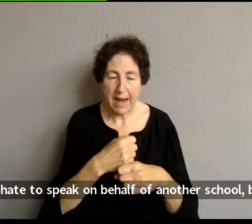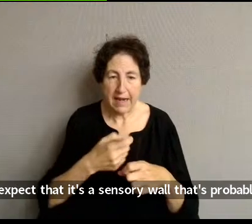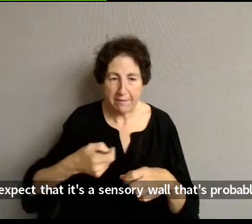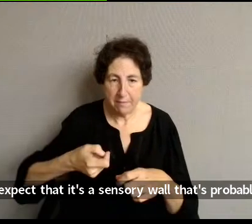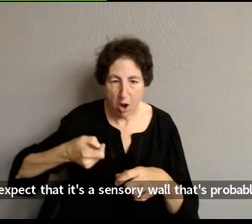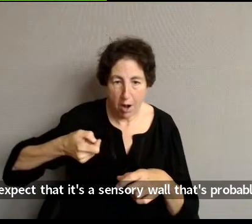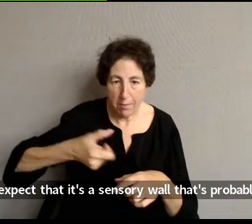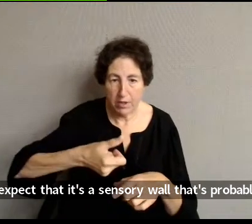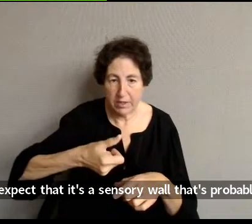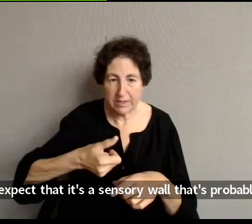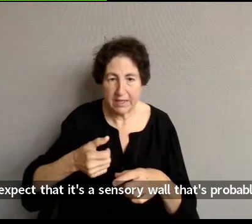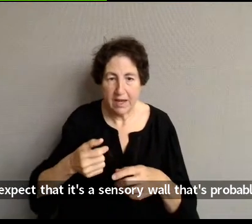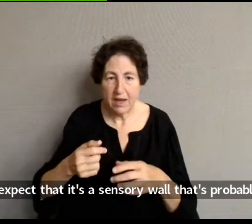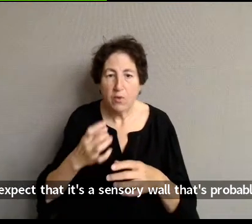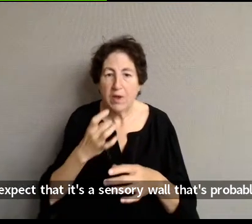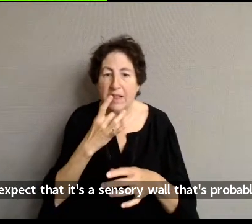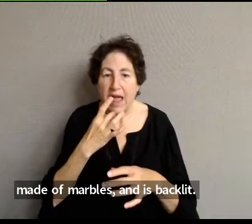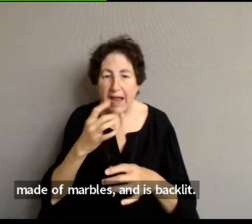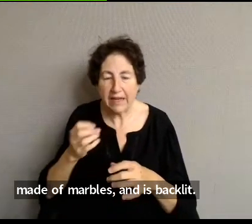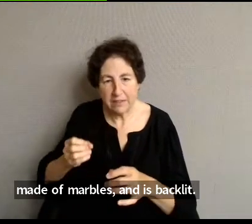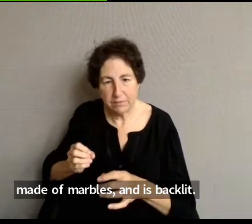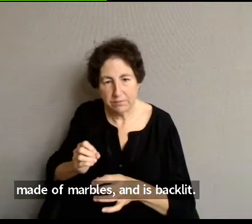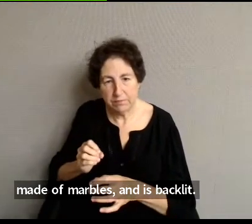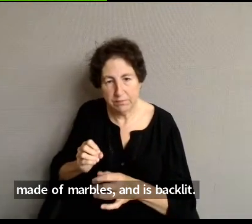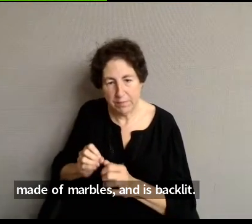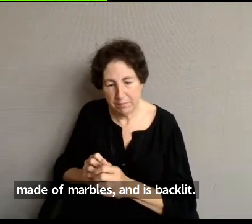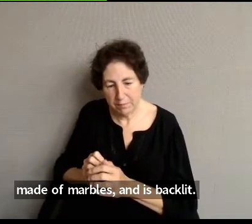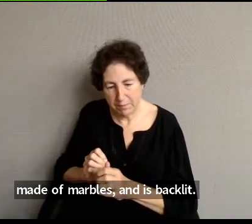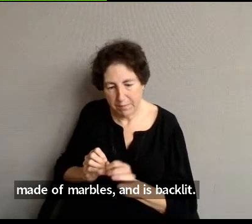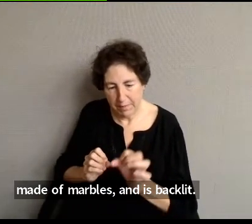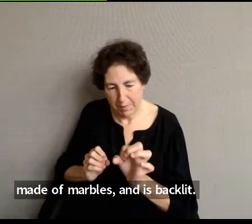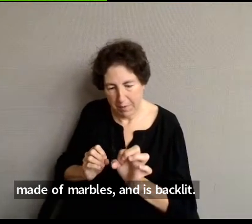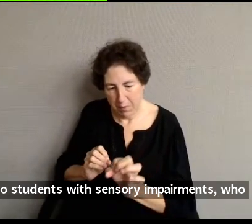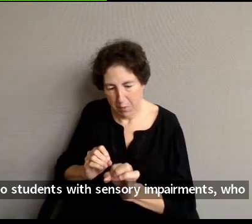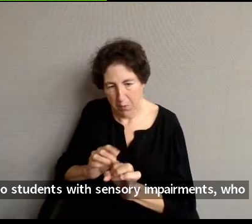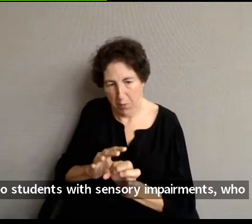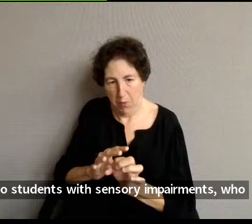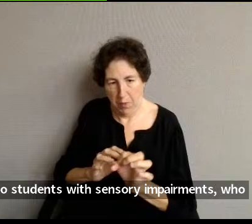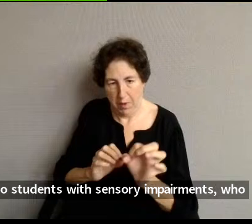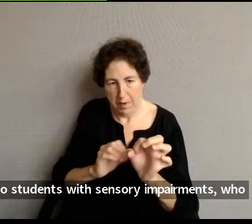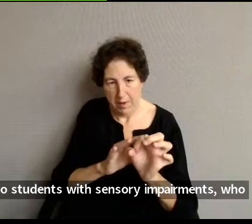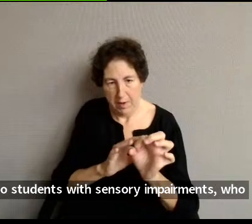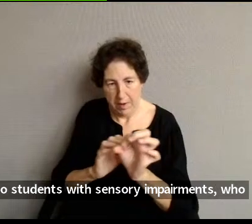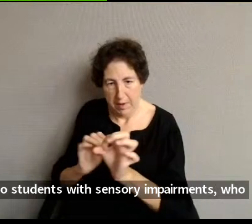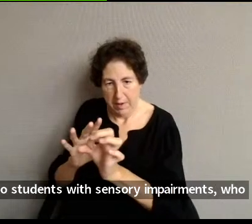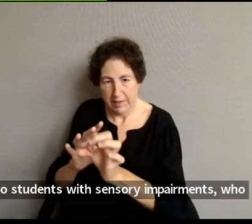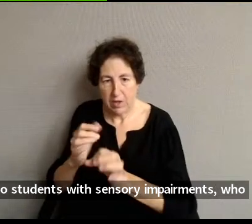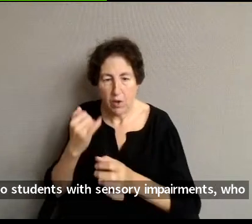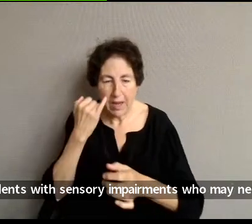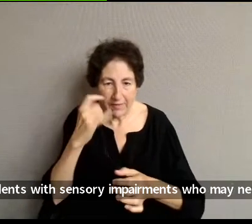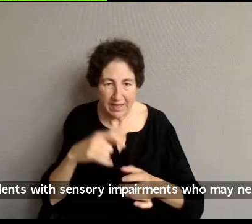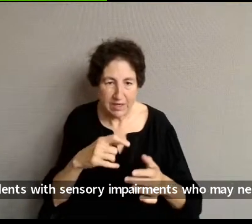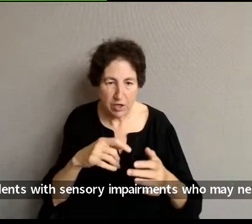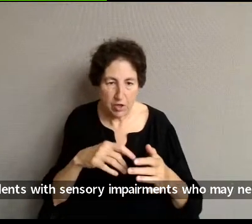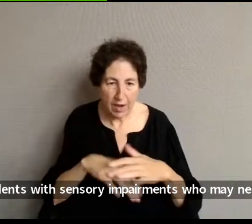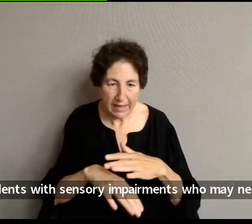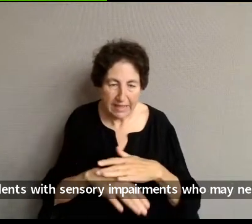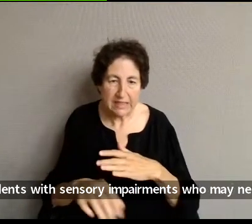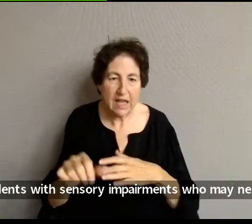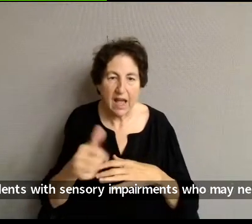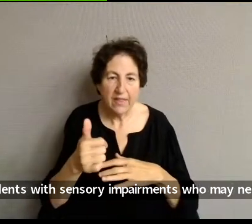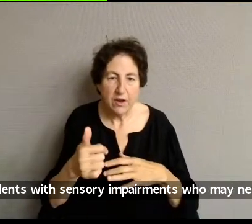backlit. And so students with sensory impairments who may need to access some alternative